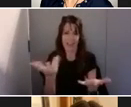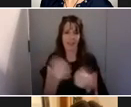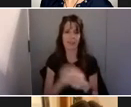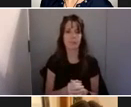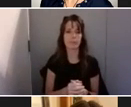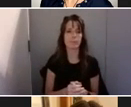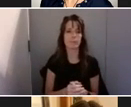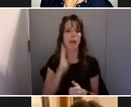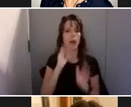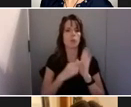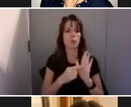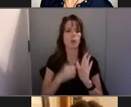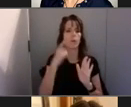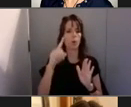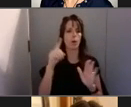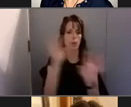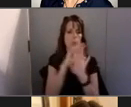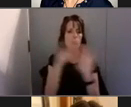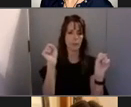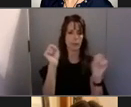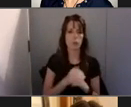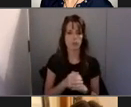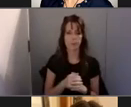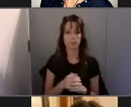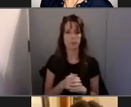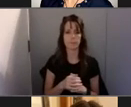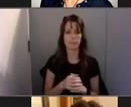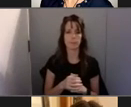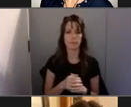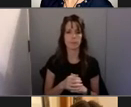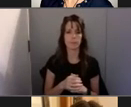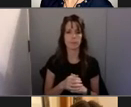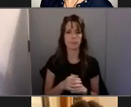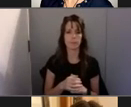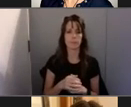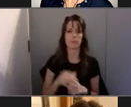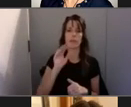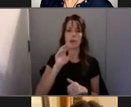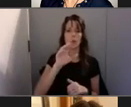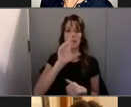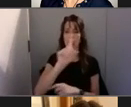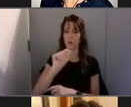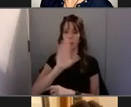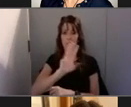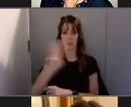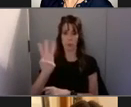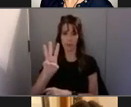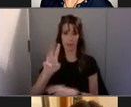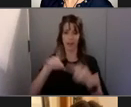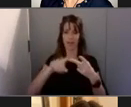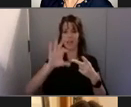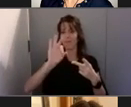for the various presidential. You can go to Donald Trump's website, Facebook page,